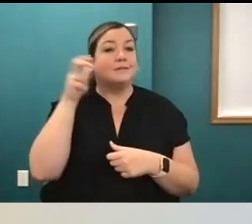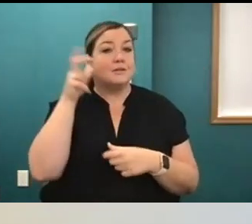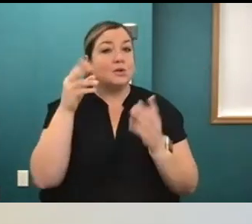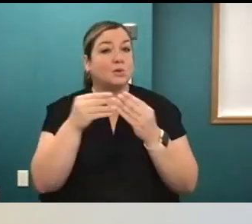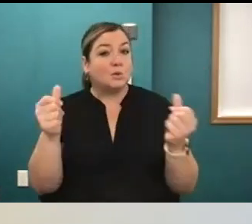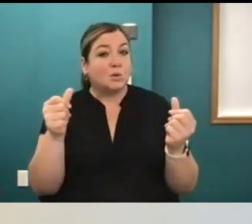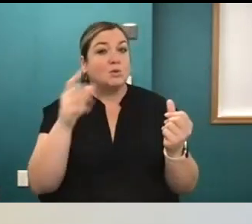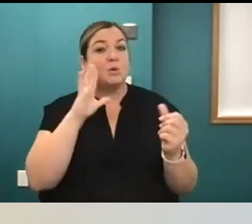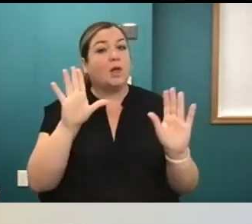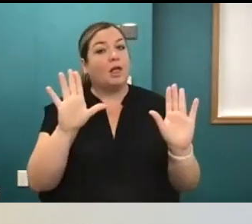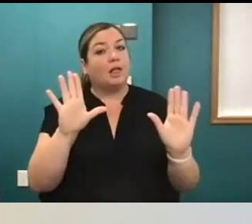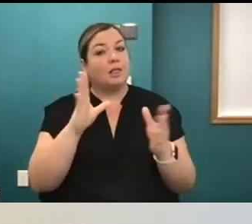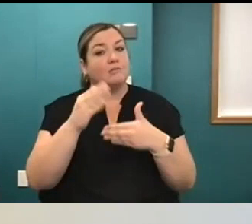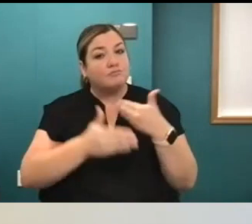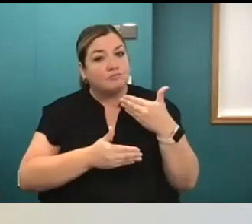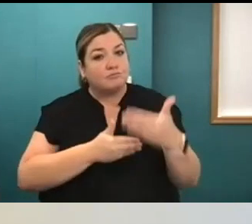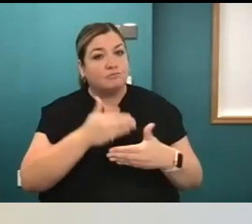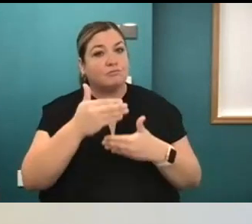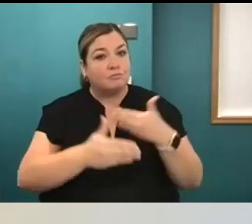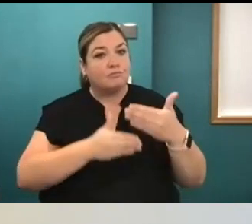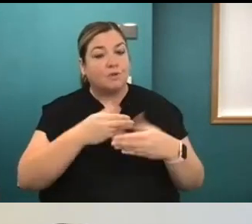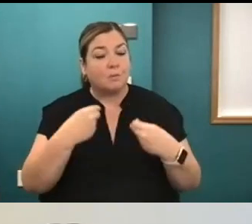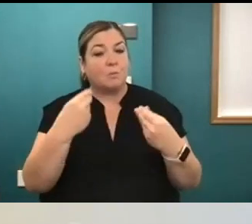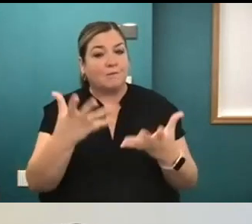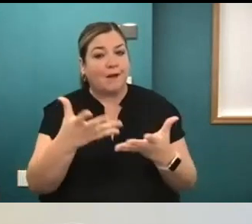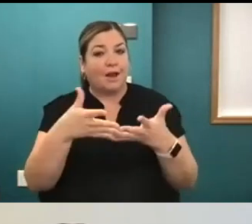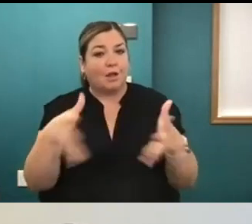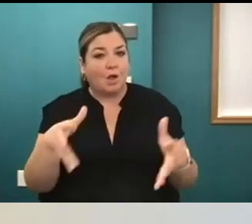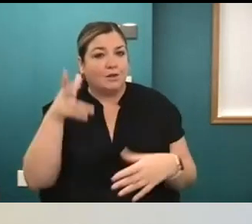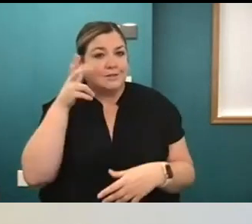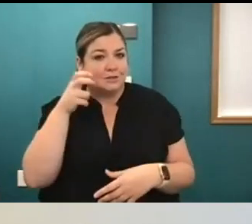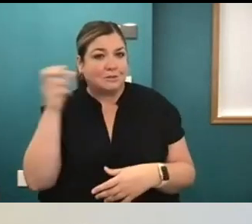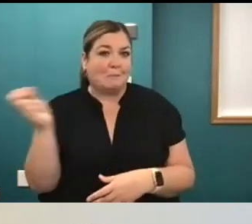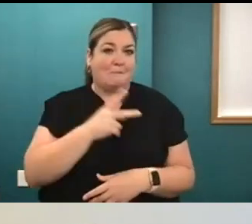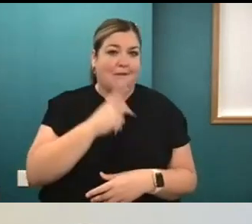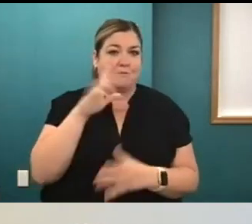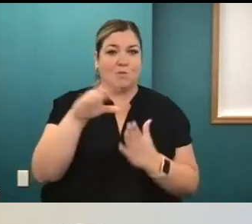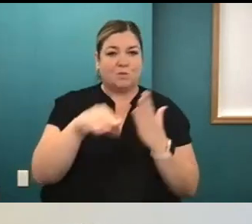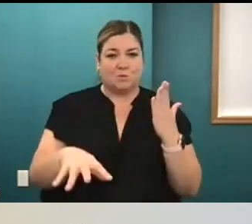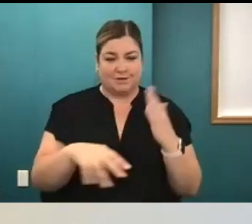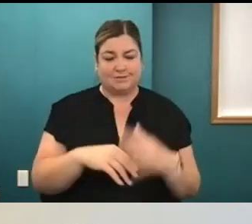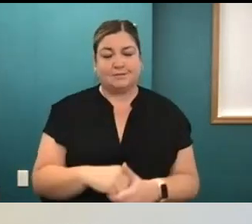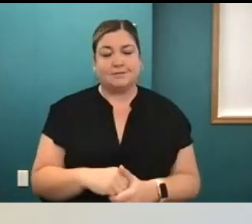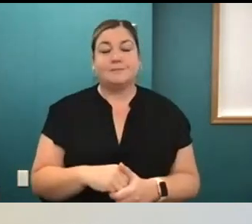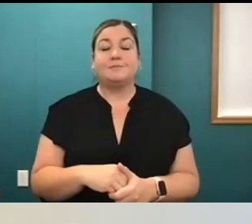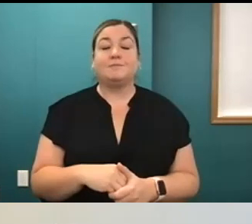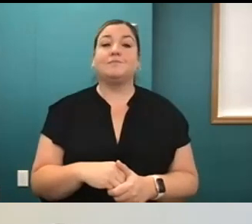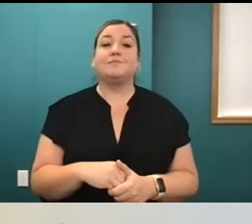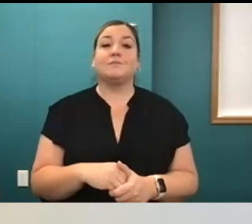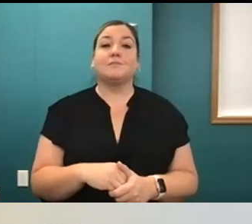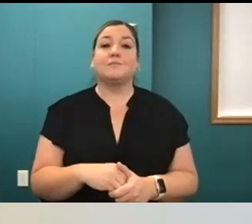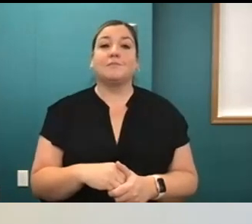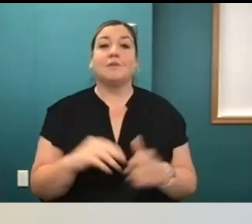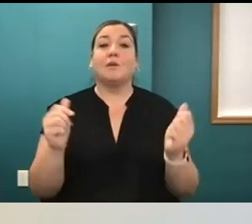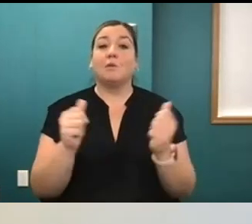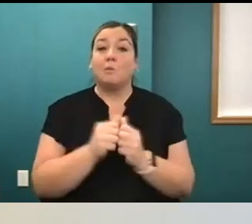gently, bring back some hearing to your students. With that, our goal is